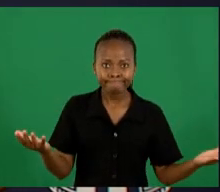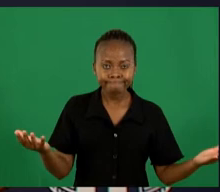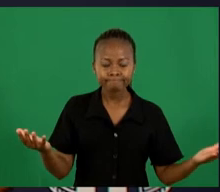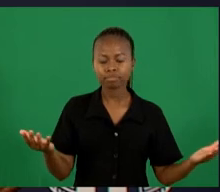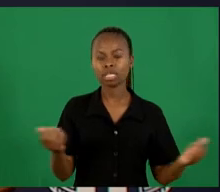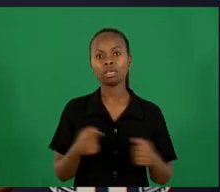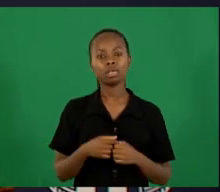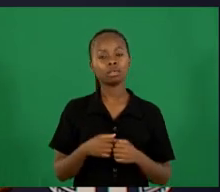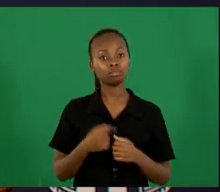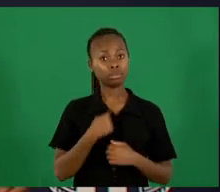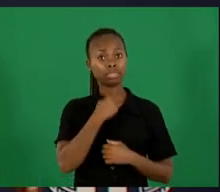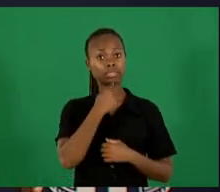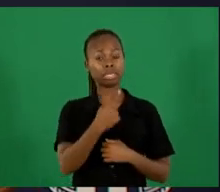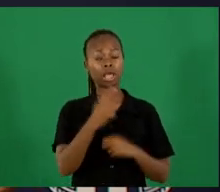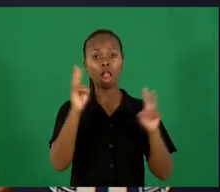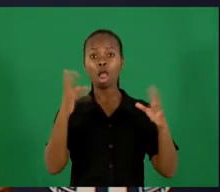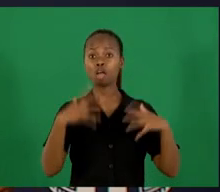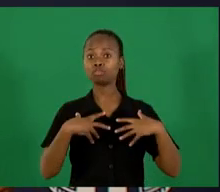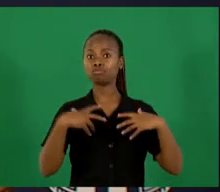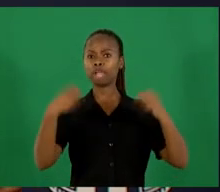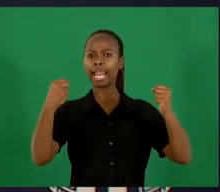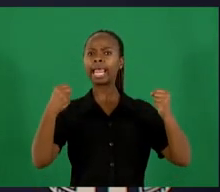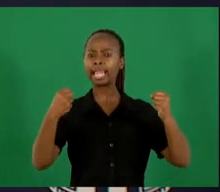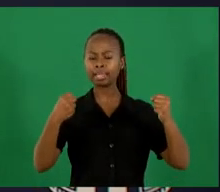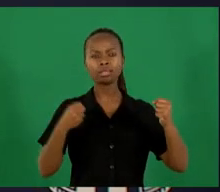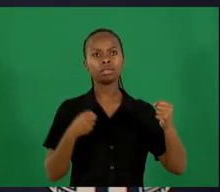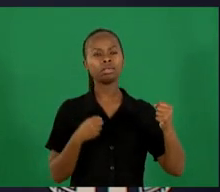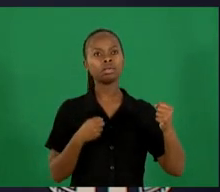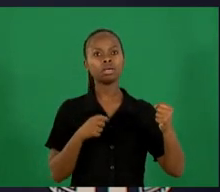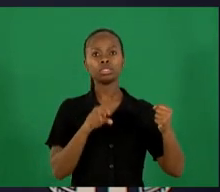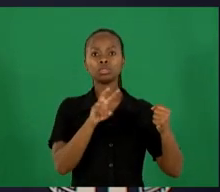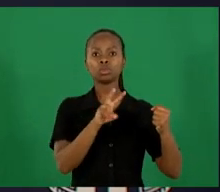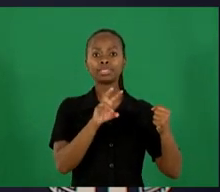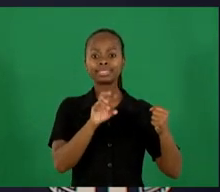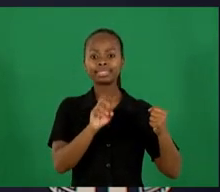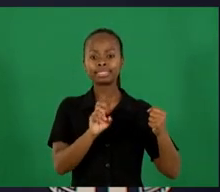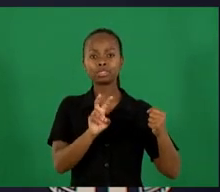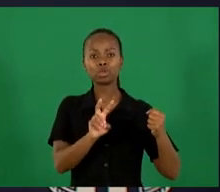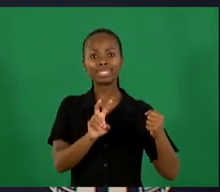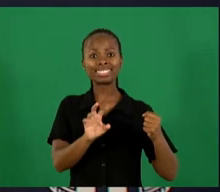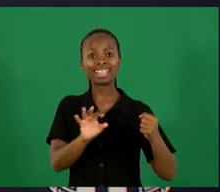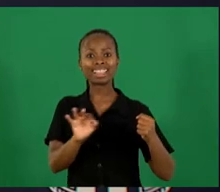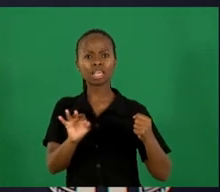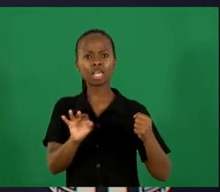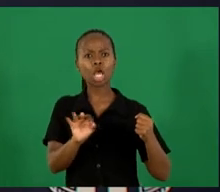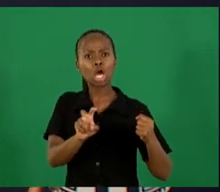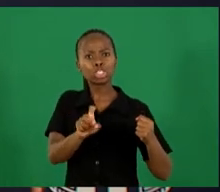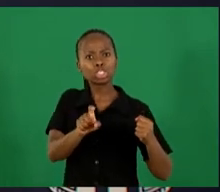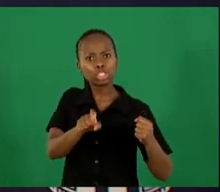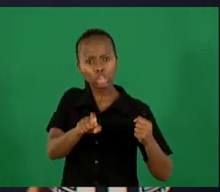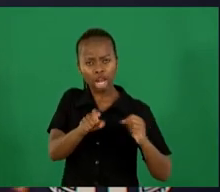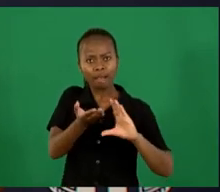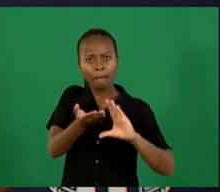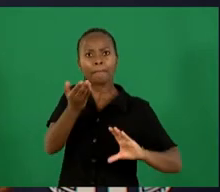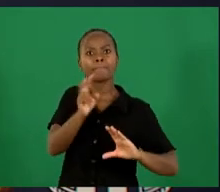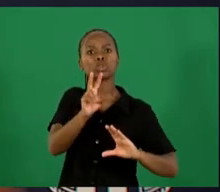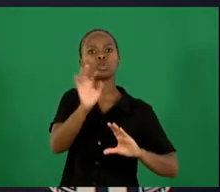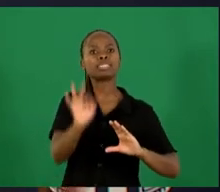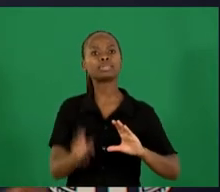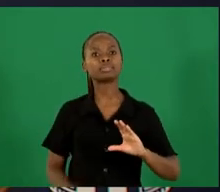would have shaved off the growth of 2023 2%. So when we have growth